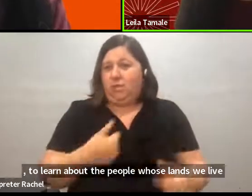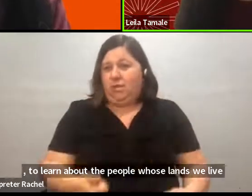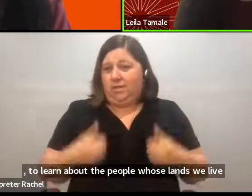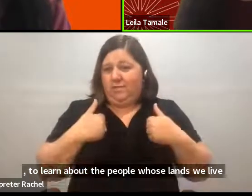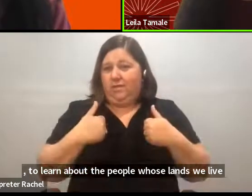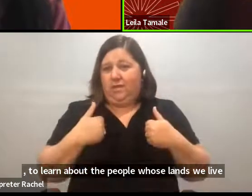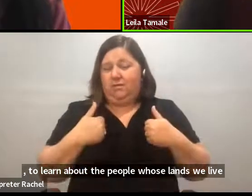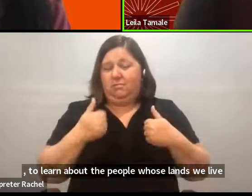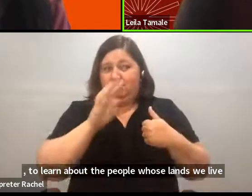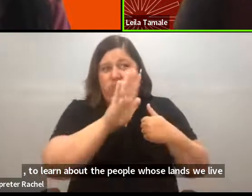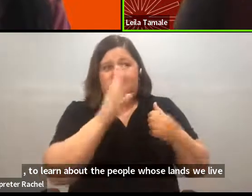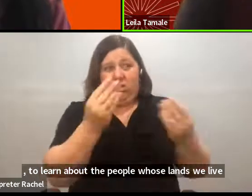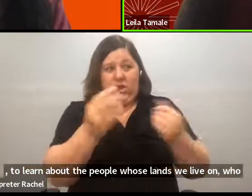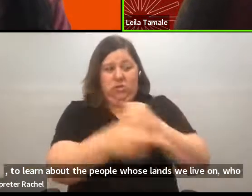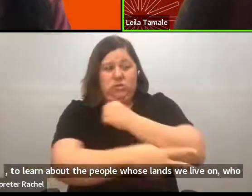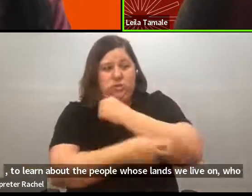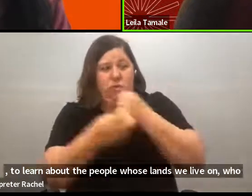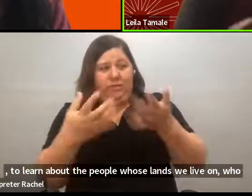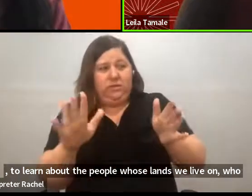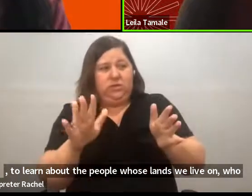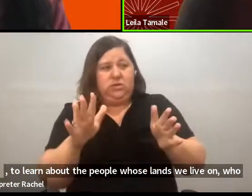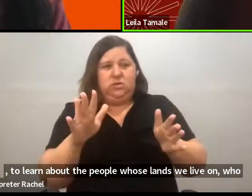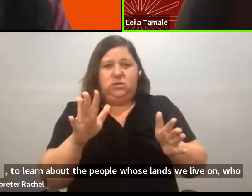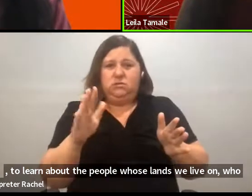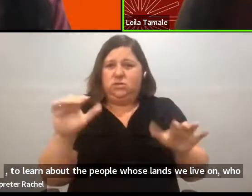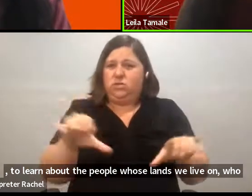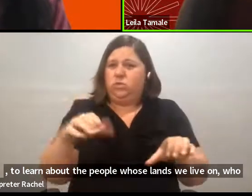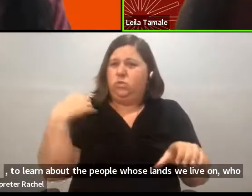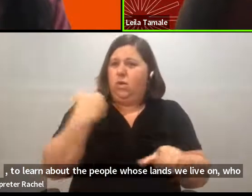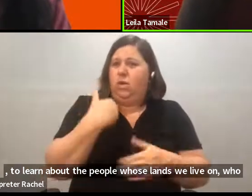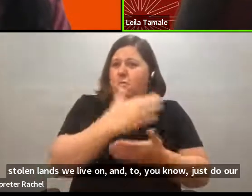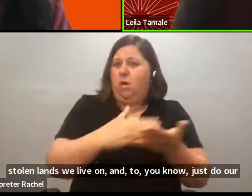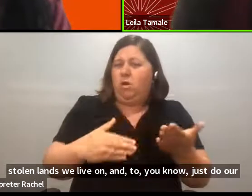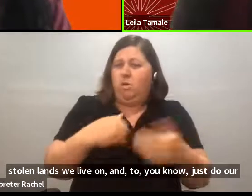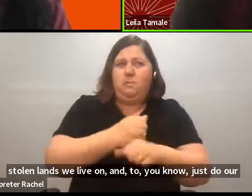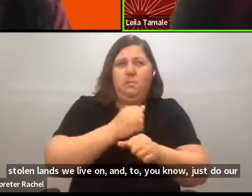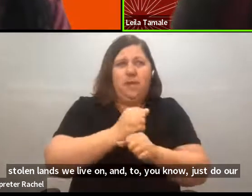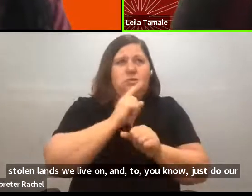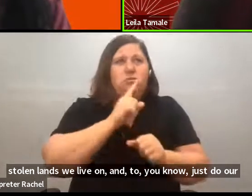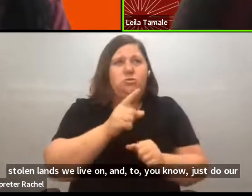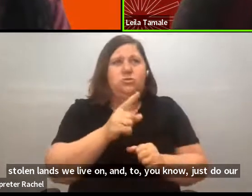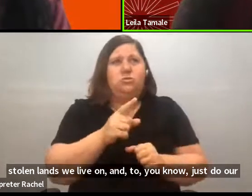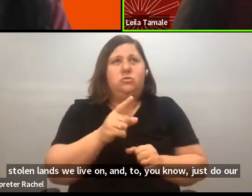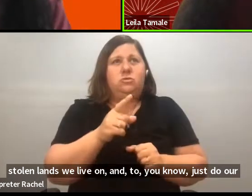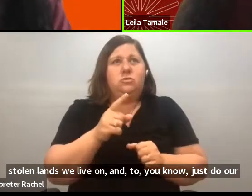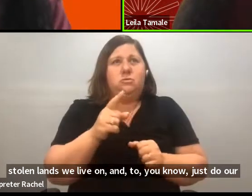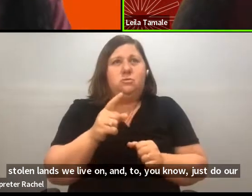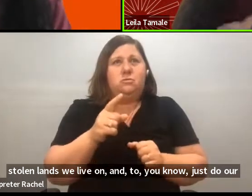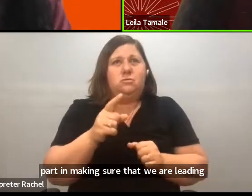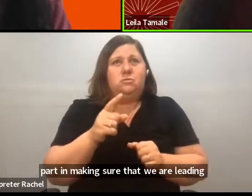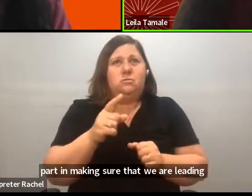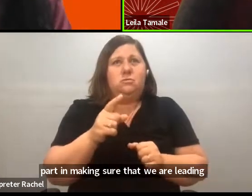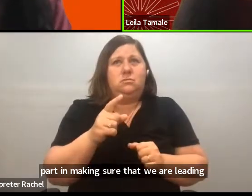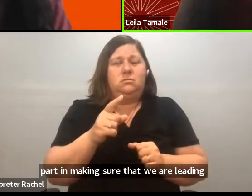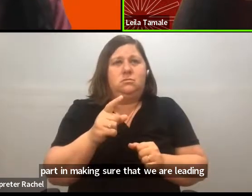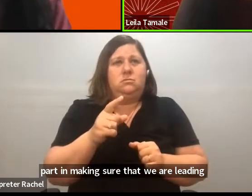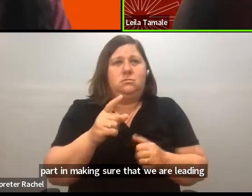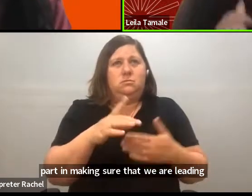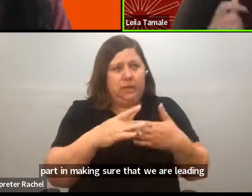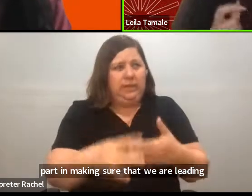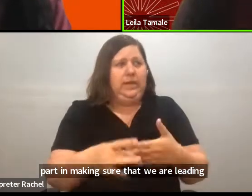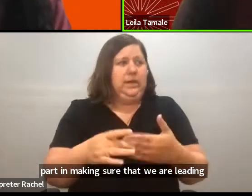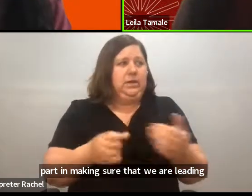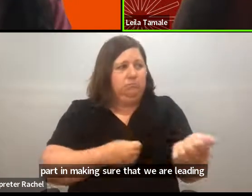stolen lands we live on, and to, you know, just do our part in making sure that we are leading as